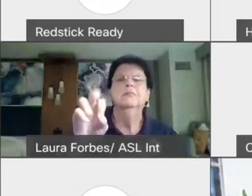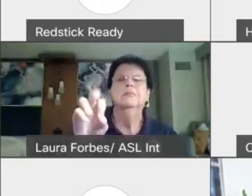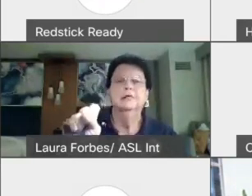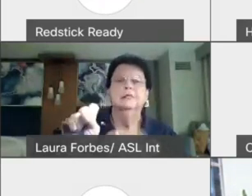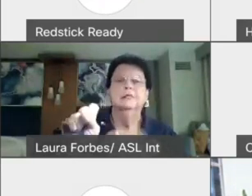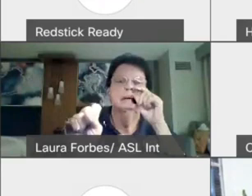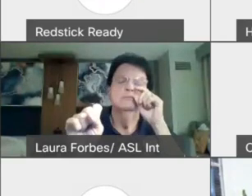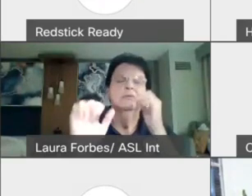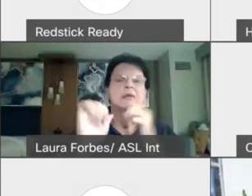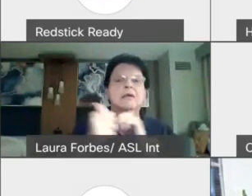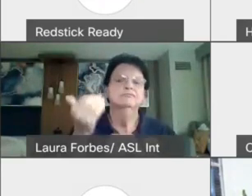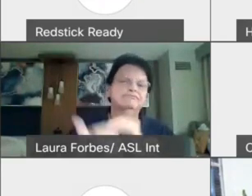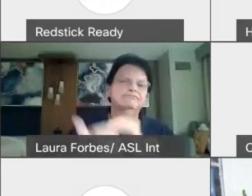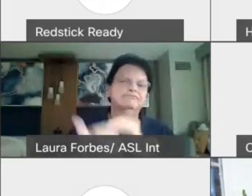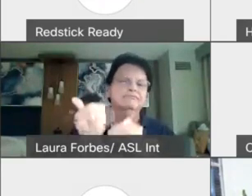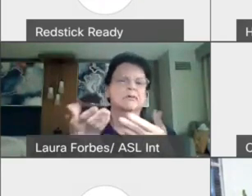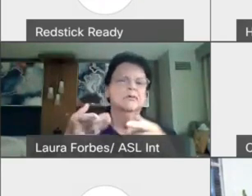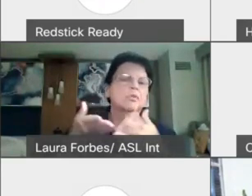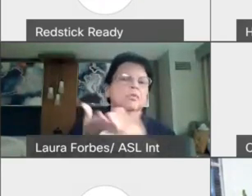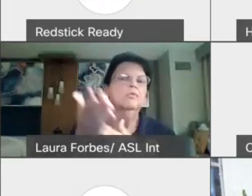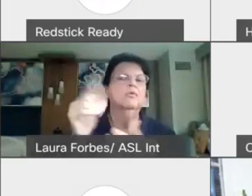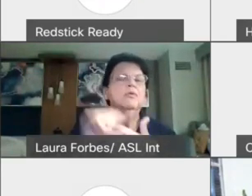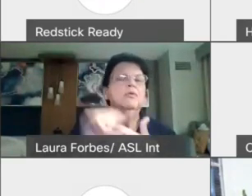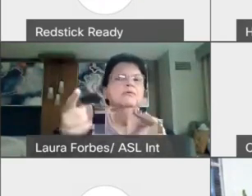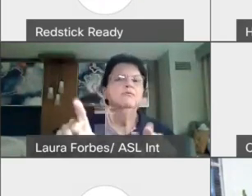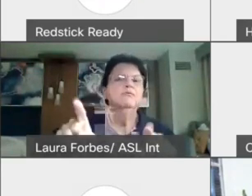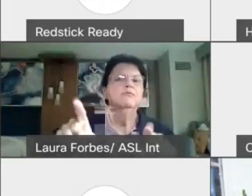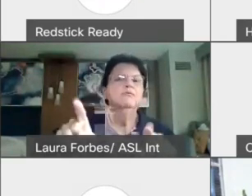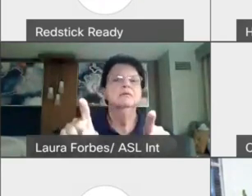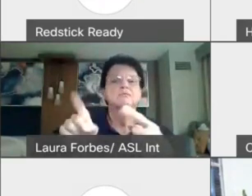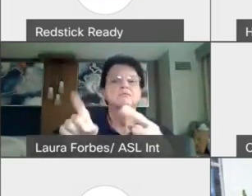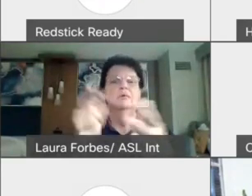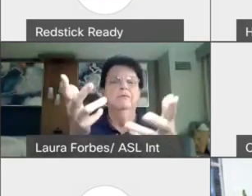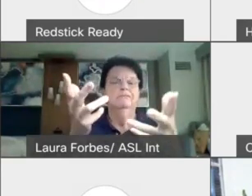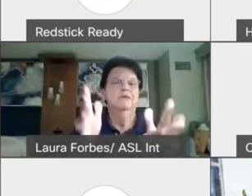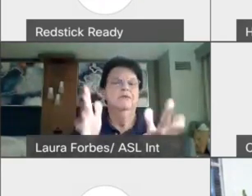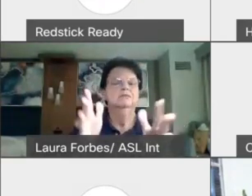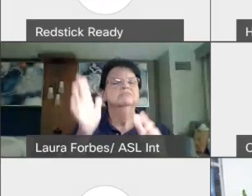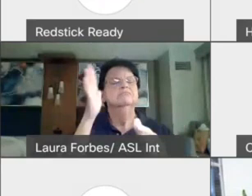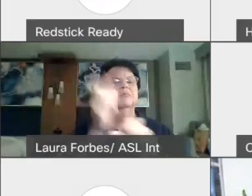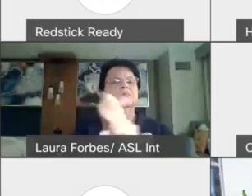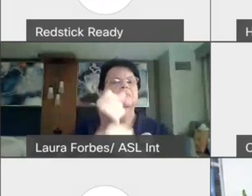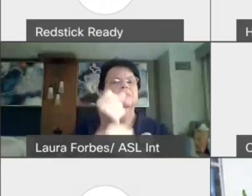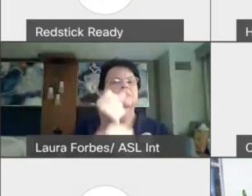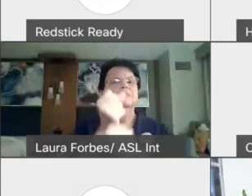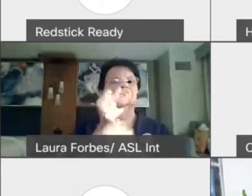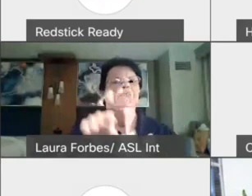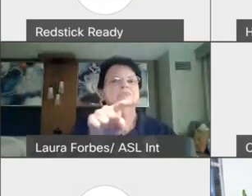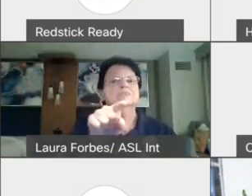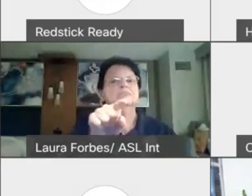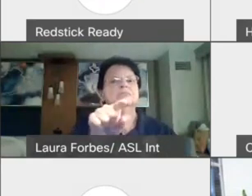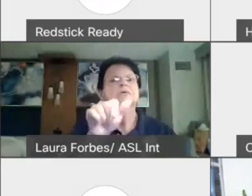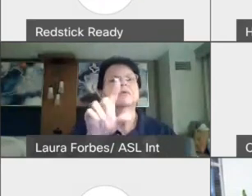we navigate this present event, once we get through this, we want you to make sure that your debris is